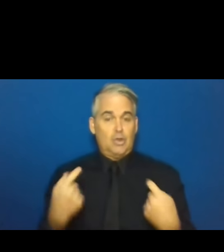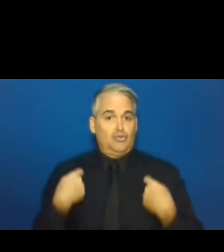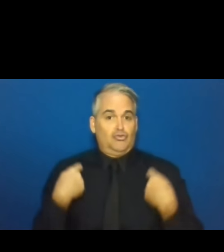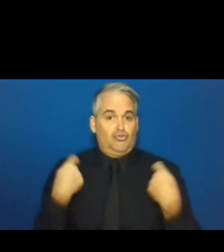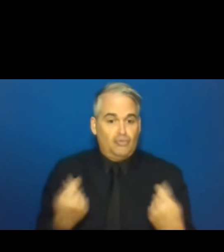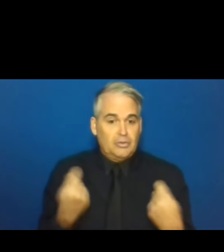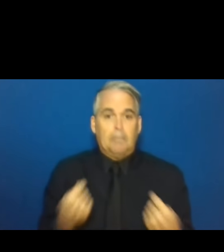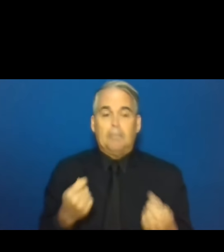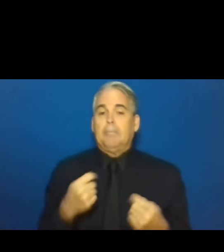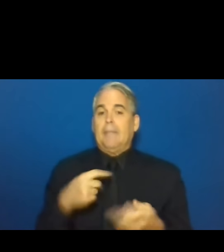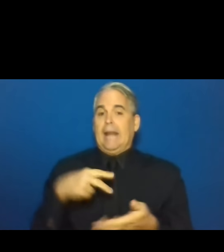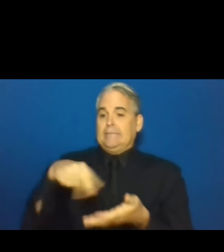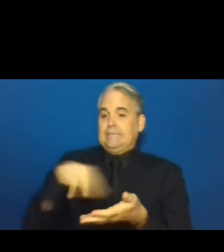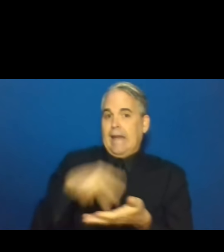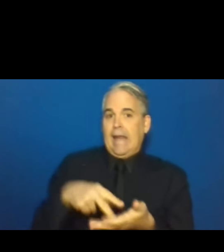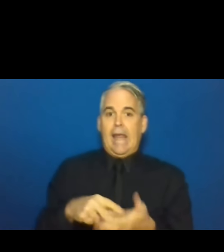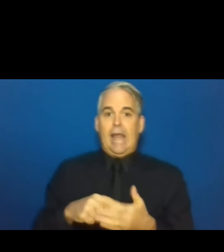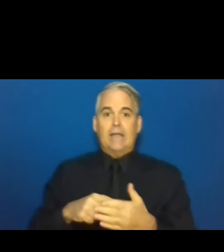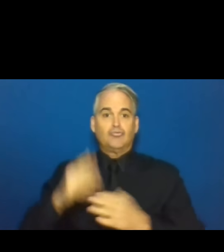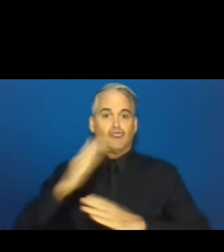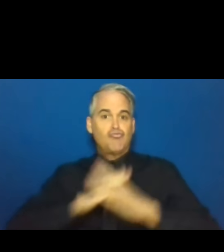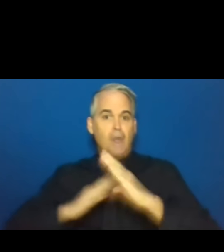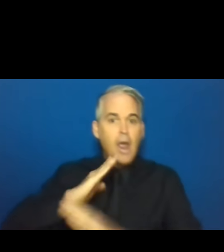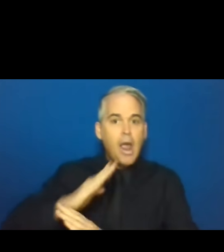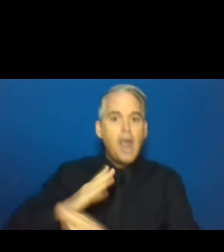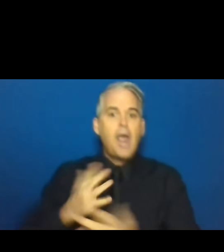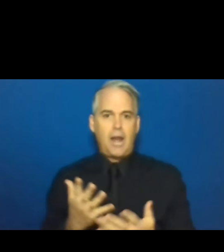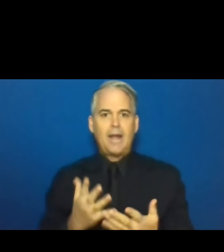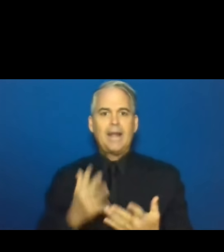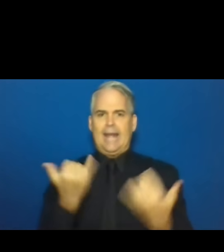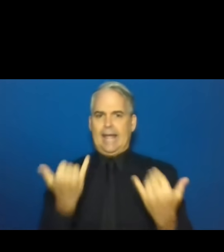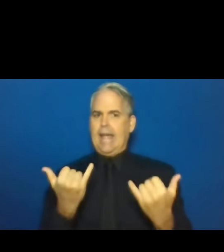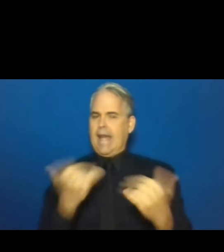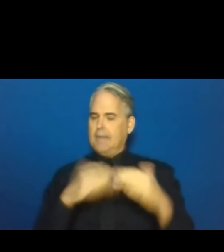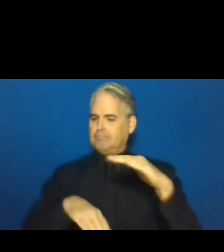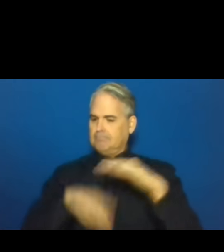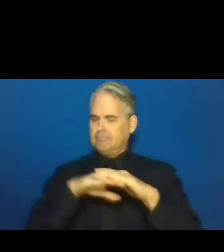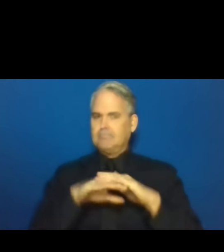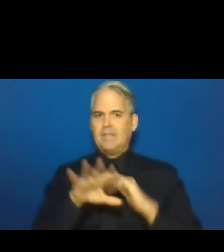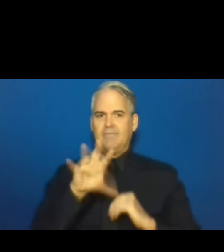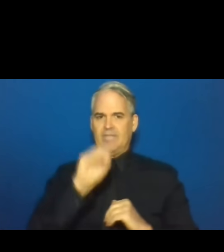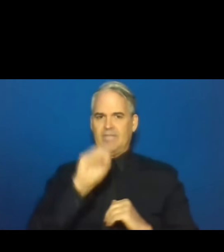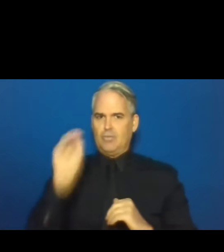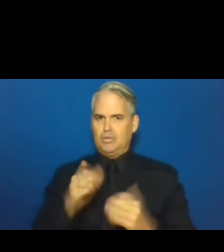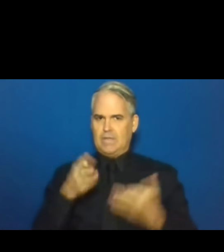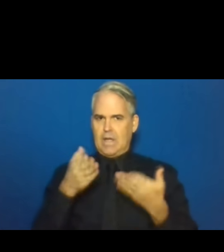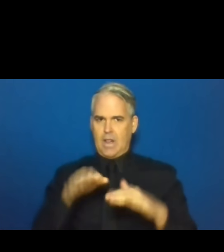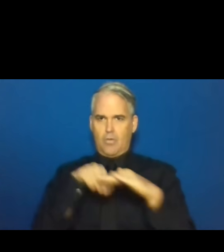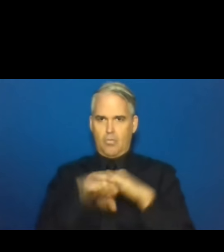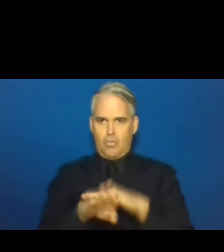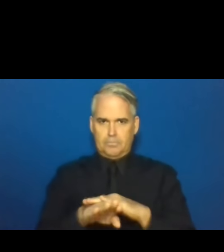like martial arts studios currently are operating at 50% capacity. Under the